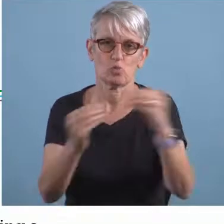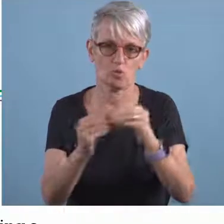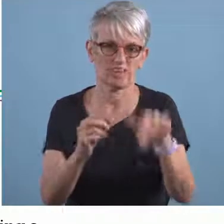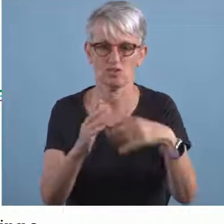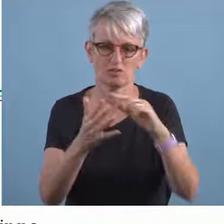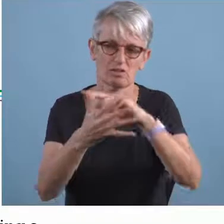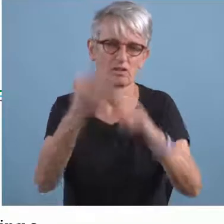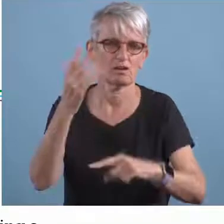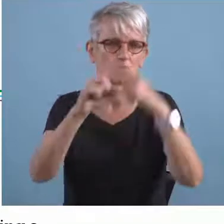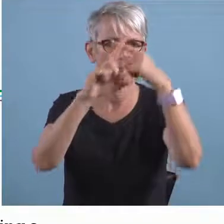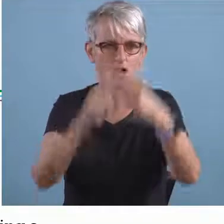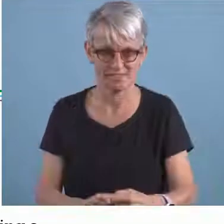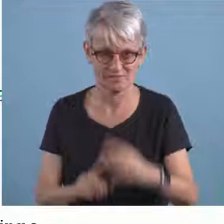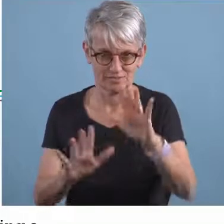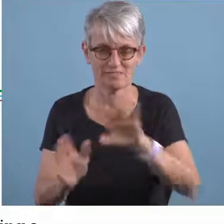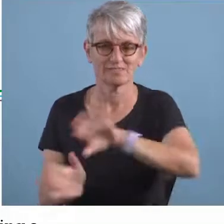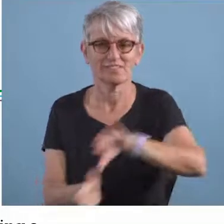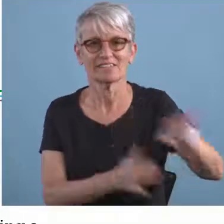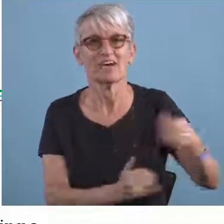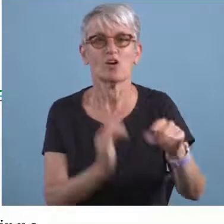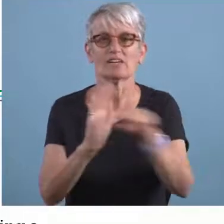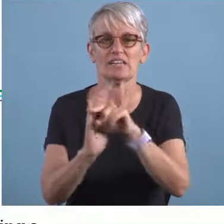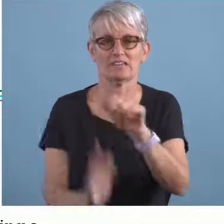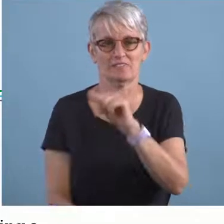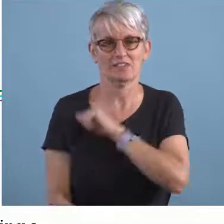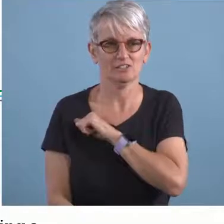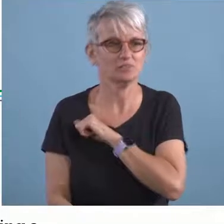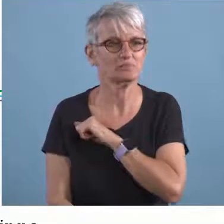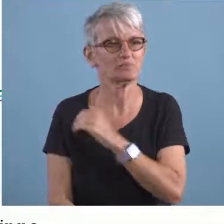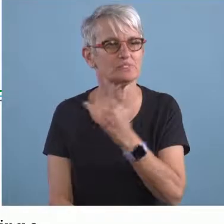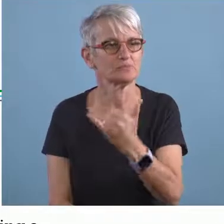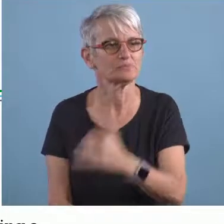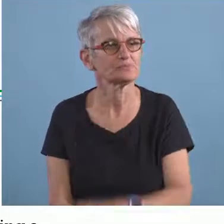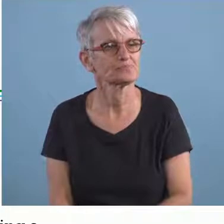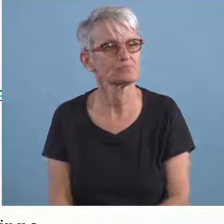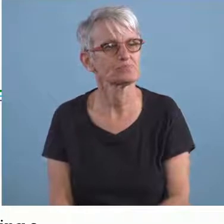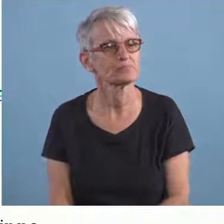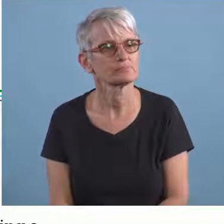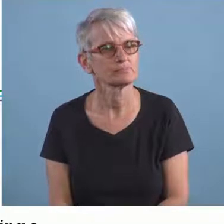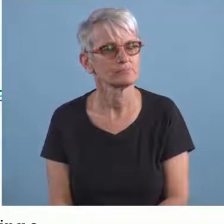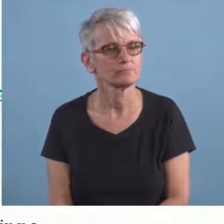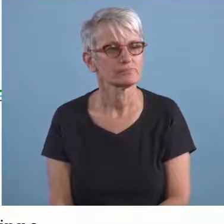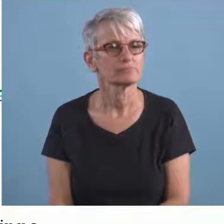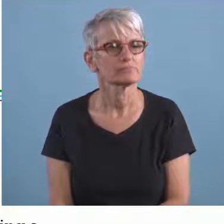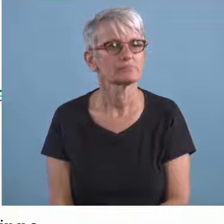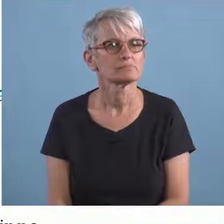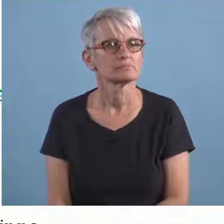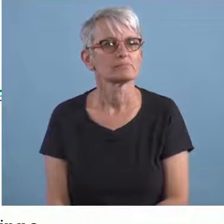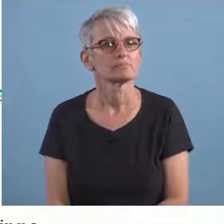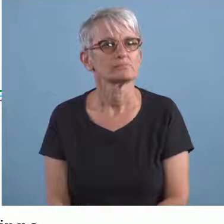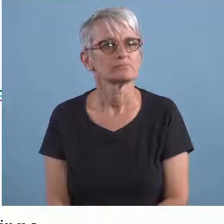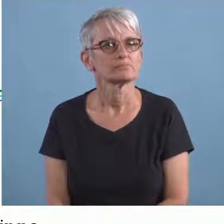And then there were the negative attitudes. And that'll be the next. One thing